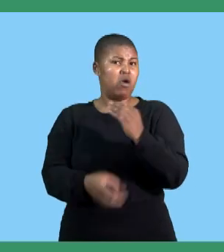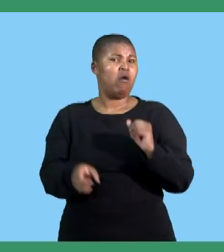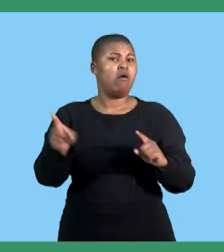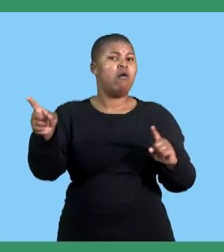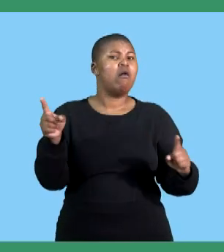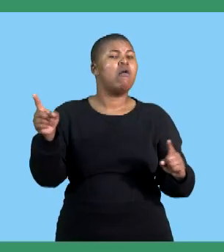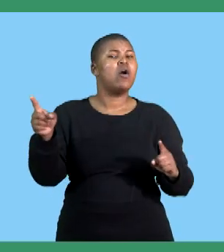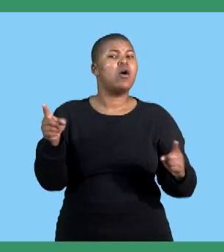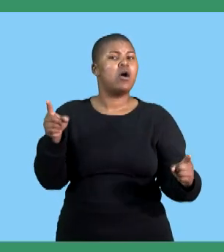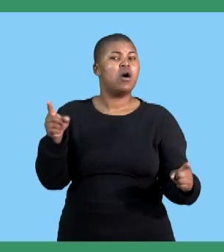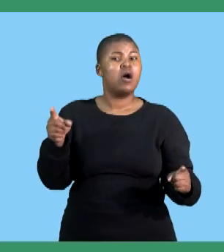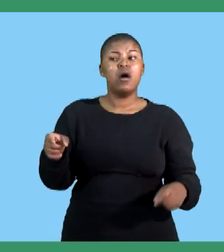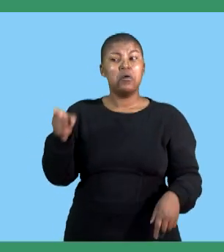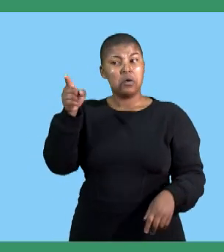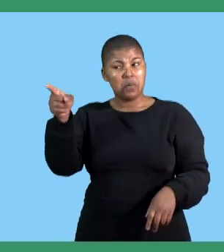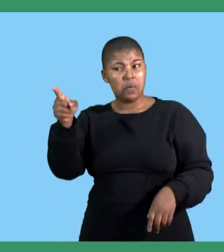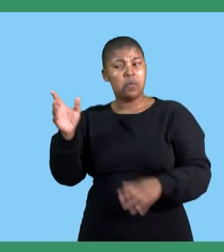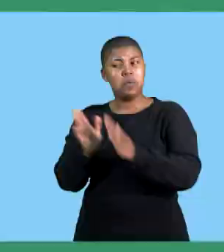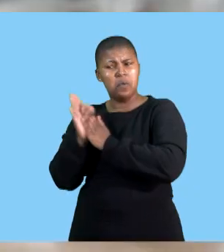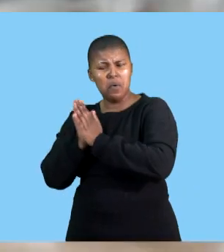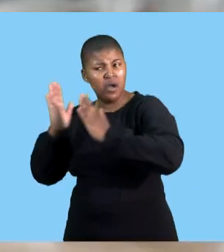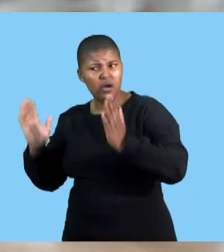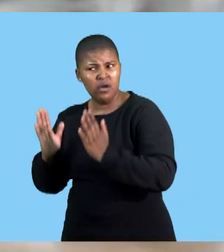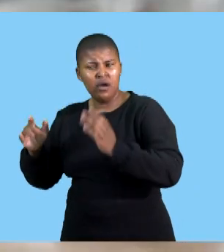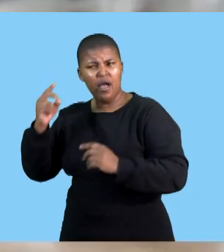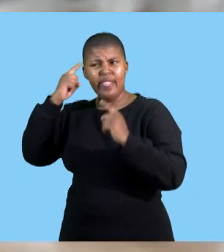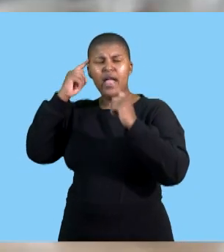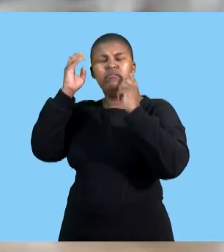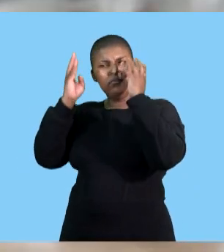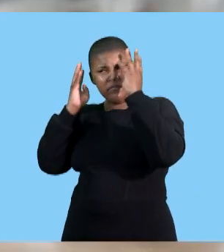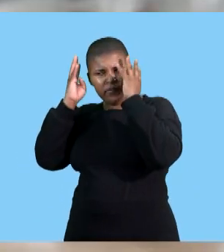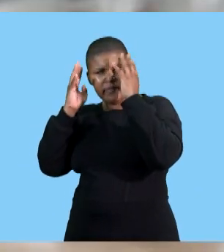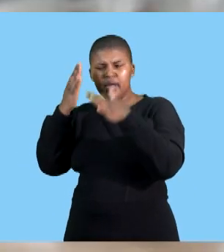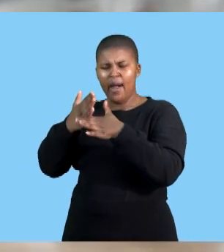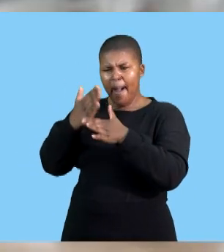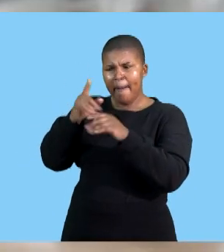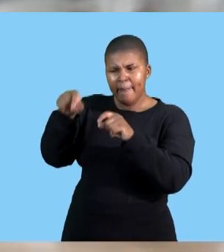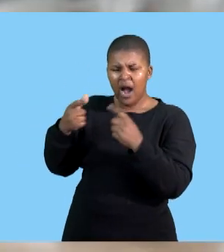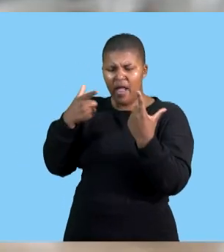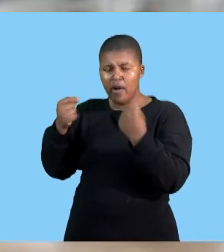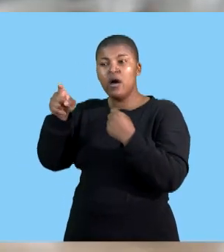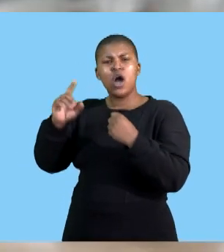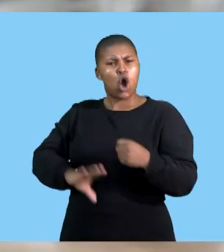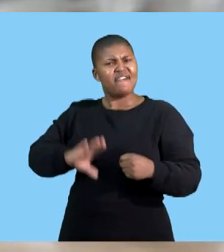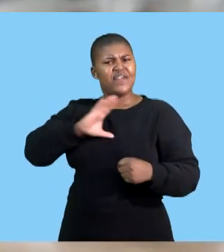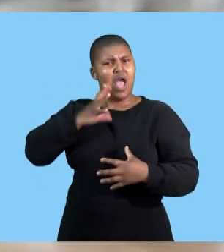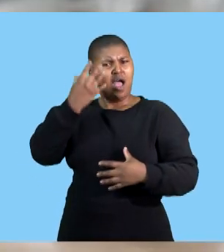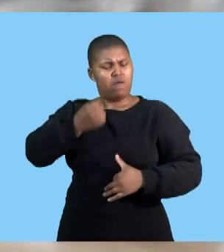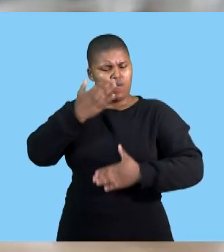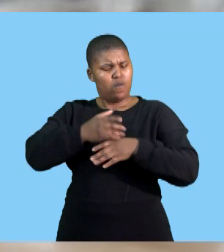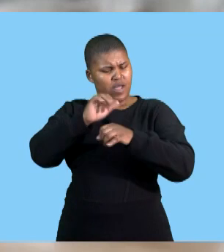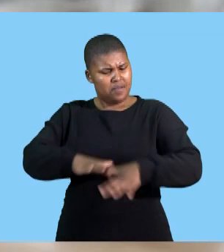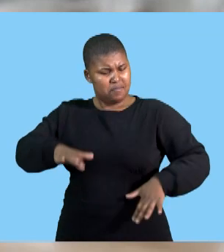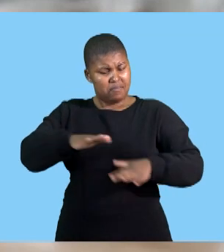an employee is encouraged to think creatively, they have more confidence in the workplace and they are going to work to their